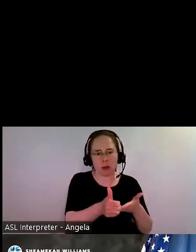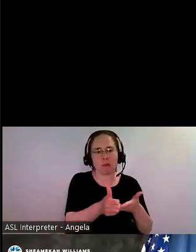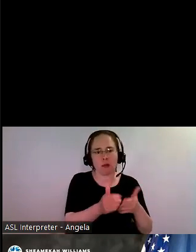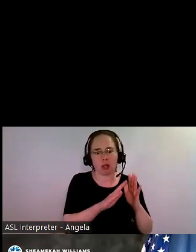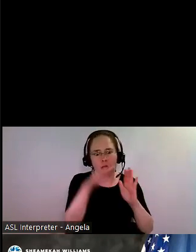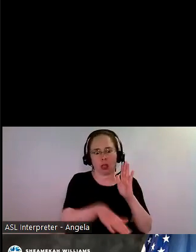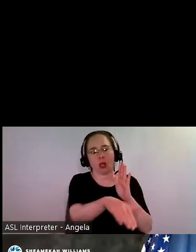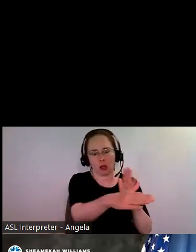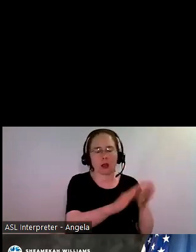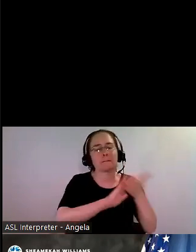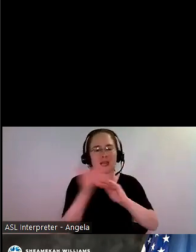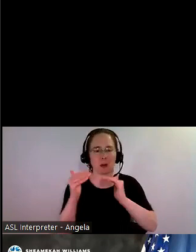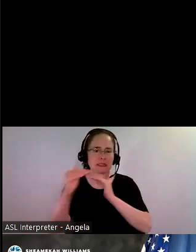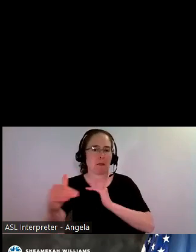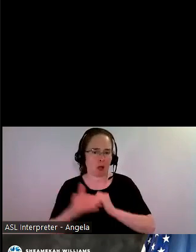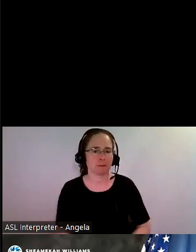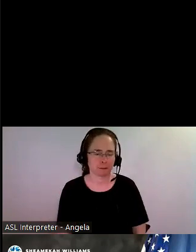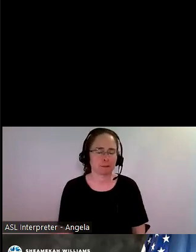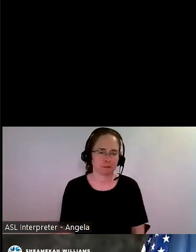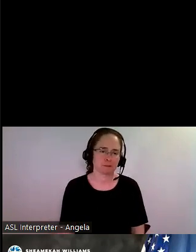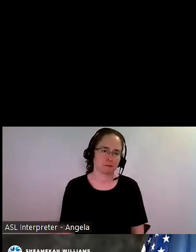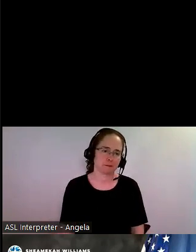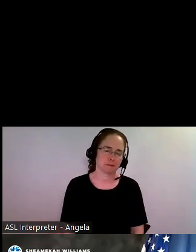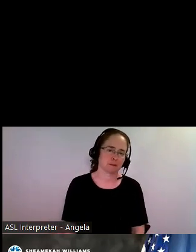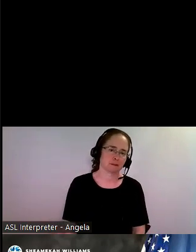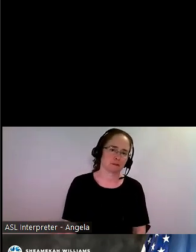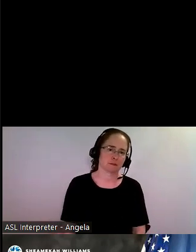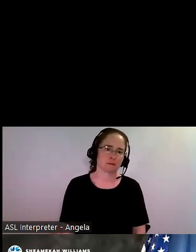to stabilization. Next slide, please.